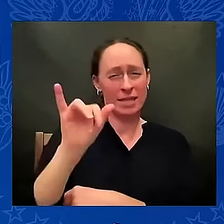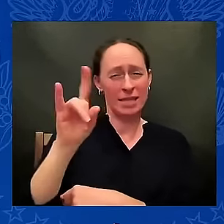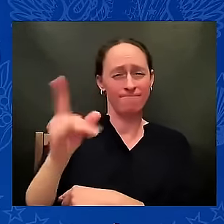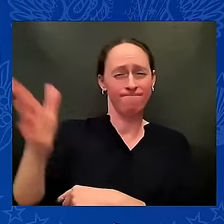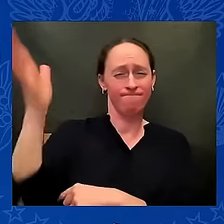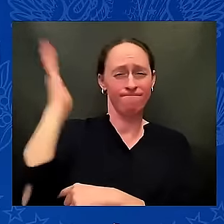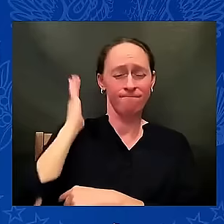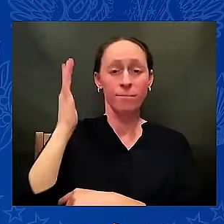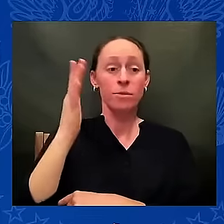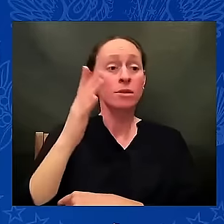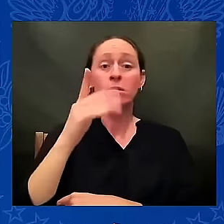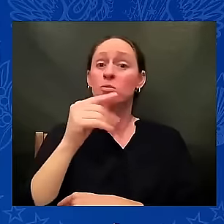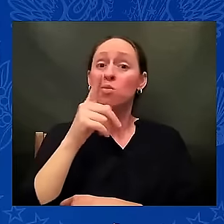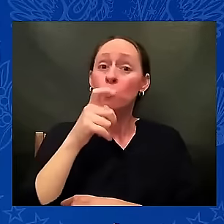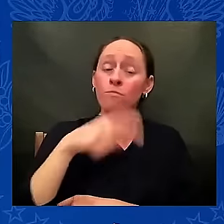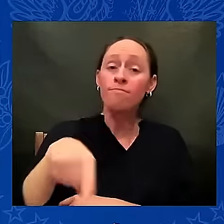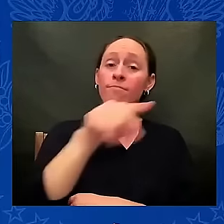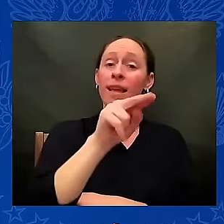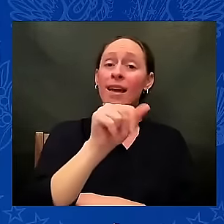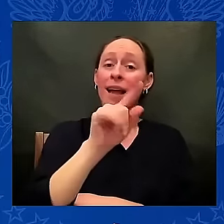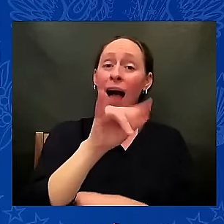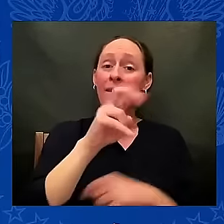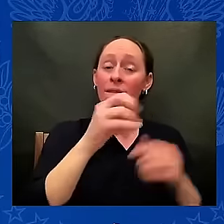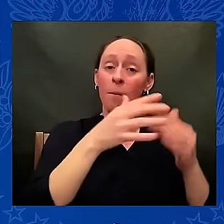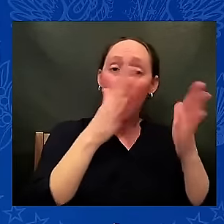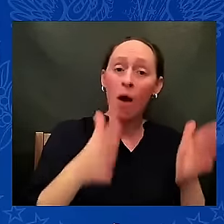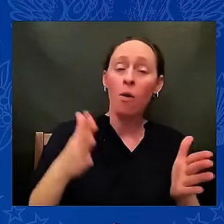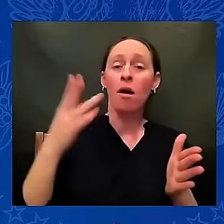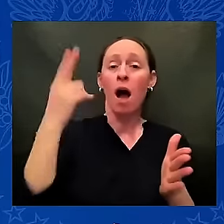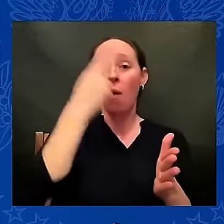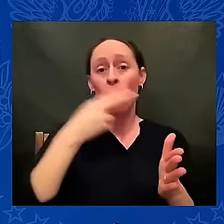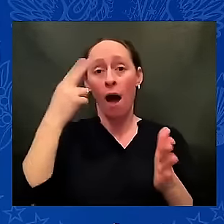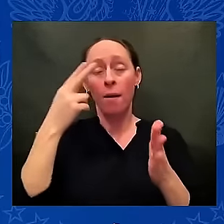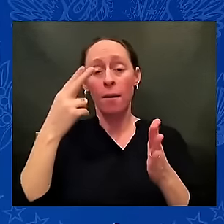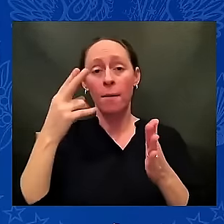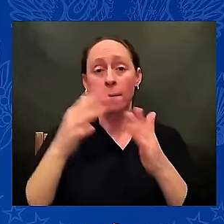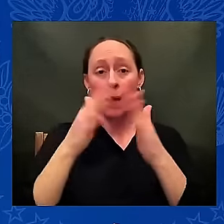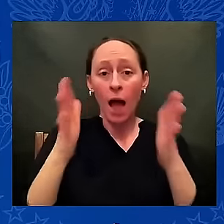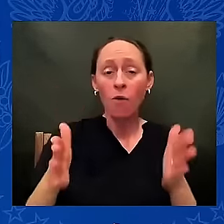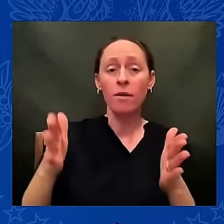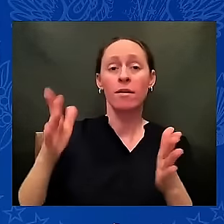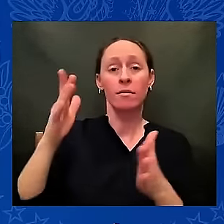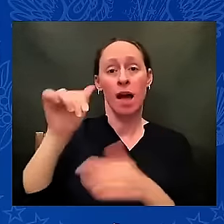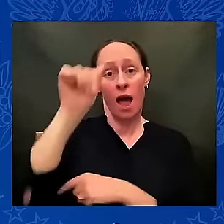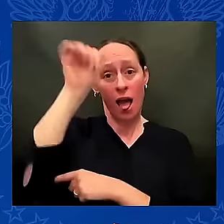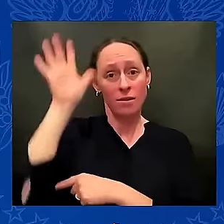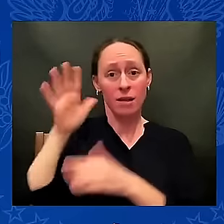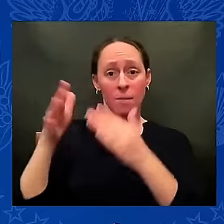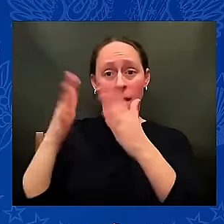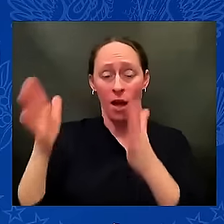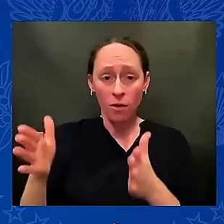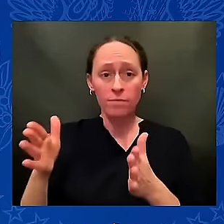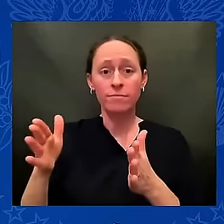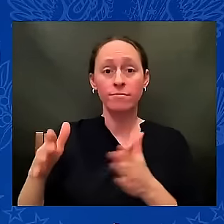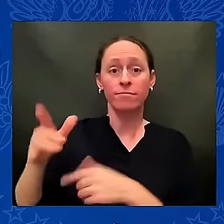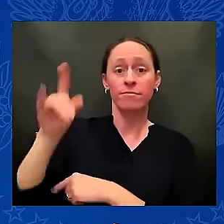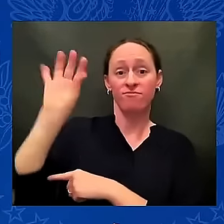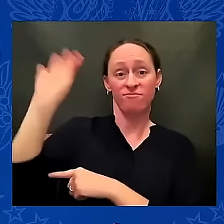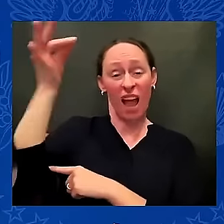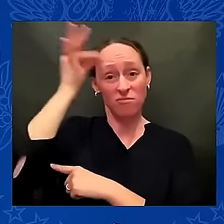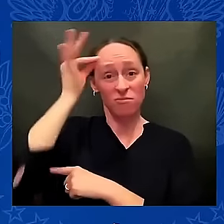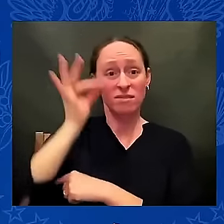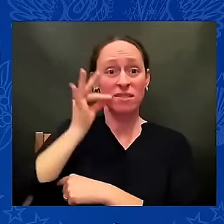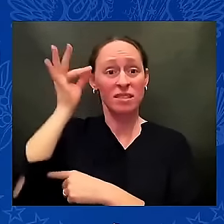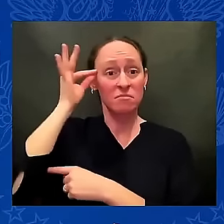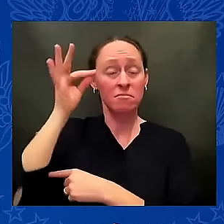Indian boarding schools. It's long, long, long overdue. Quite frankly, there's no excuse that